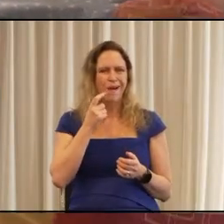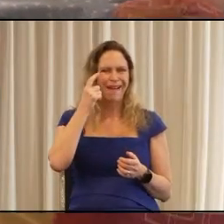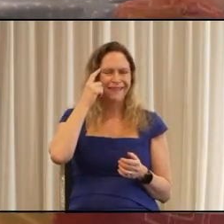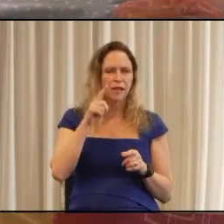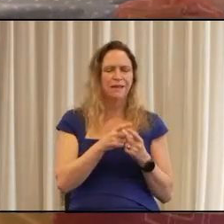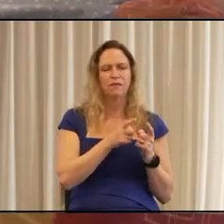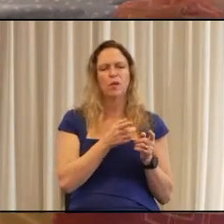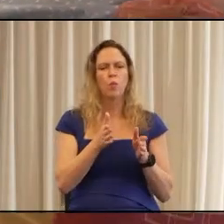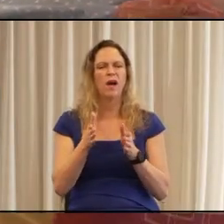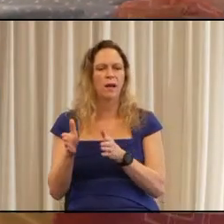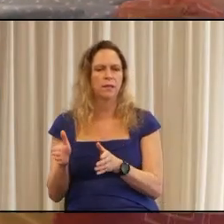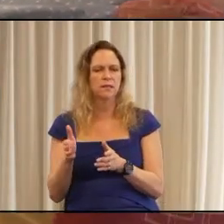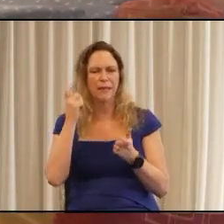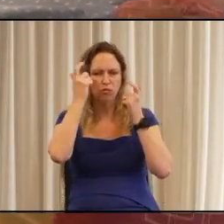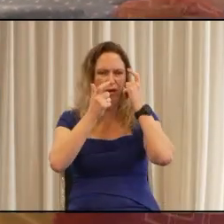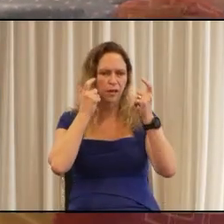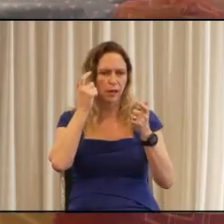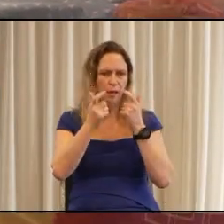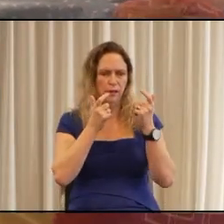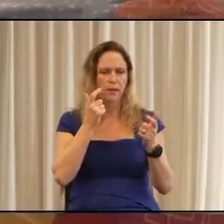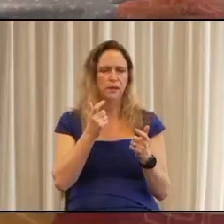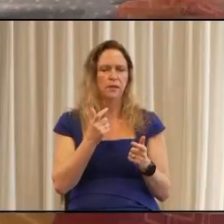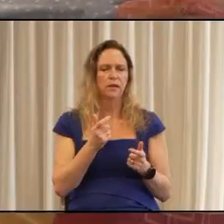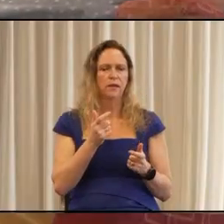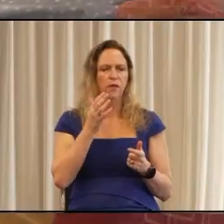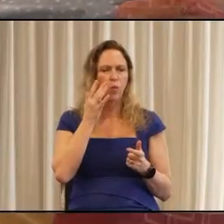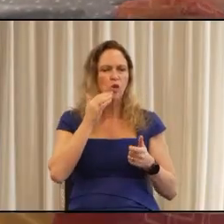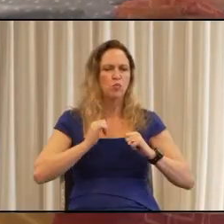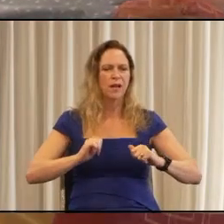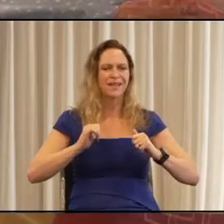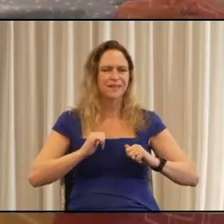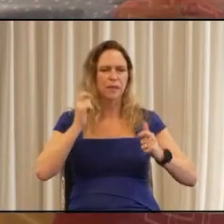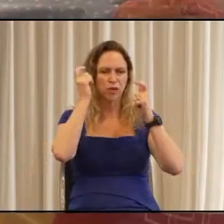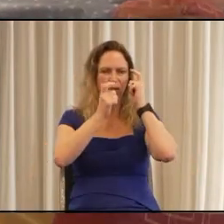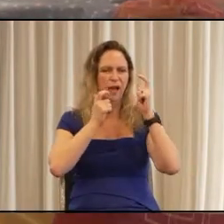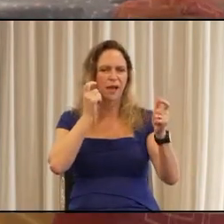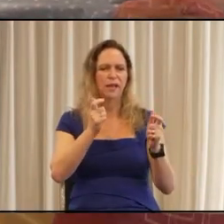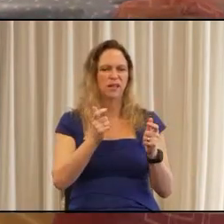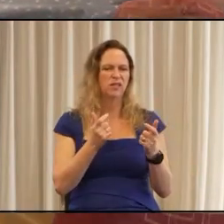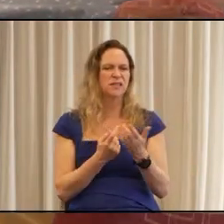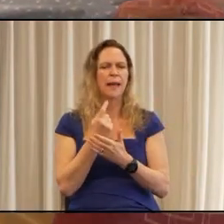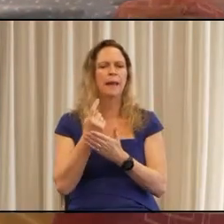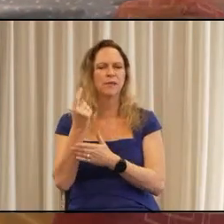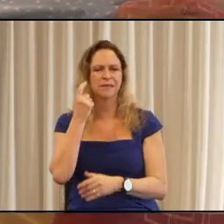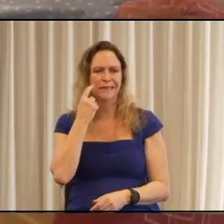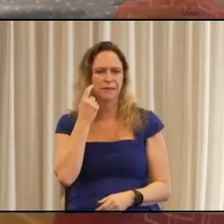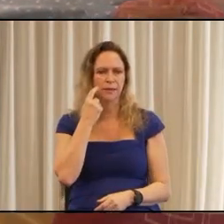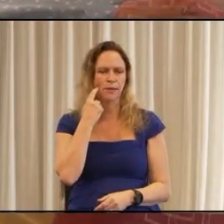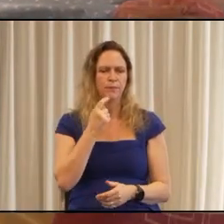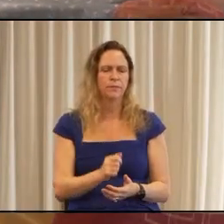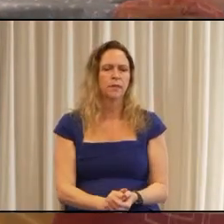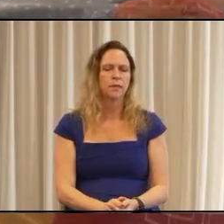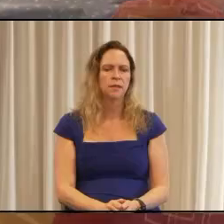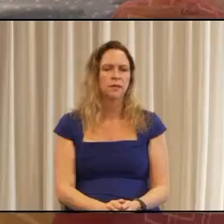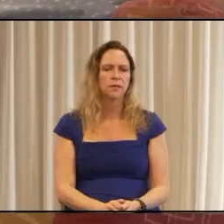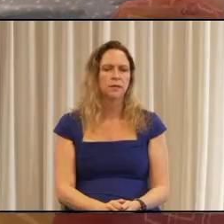and looking at every opportunity. And the more you do it, the more natural it becomes. So constantly looking at things that, even if you